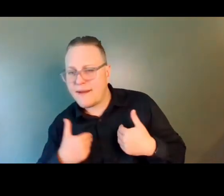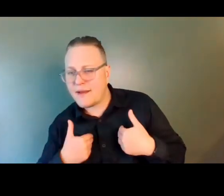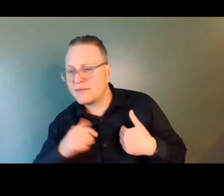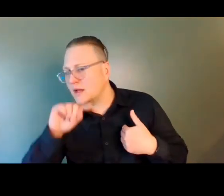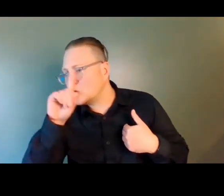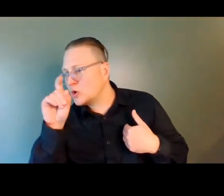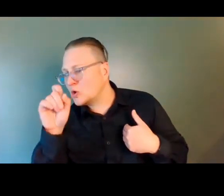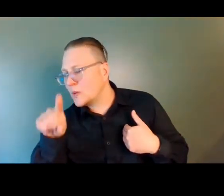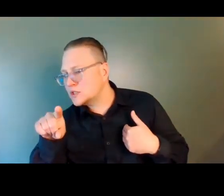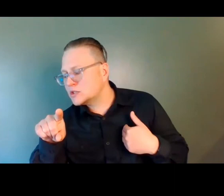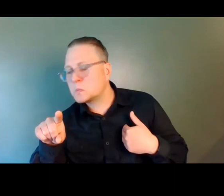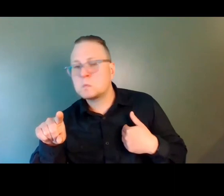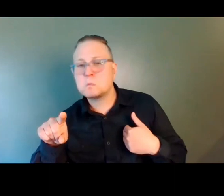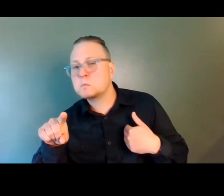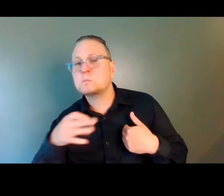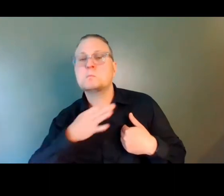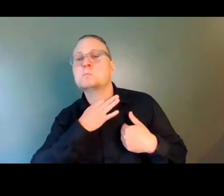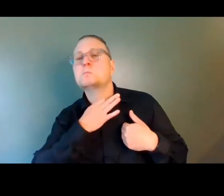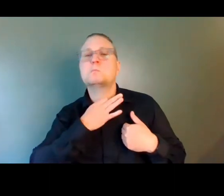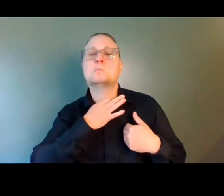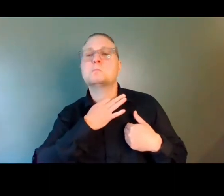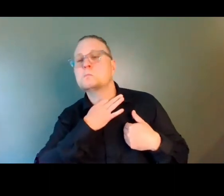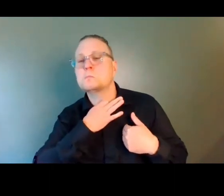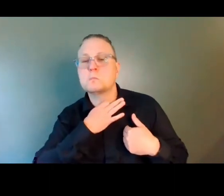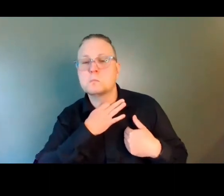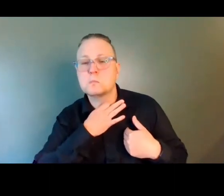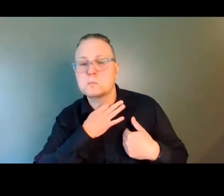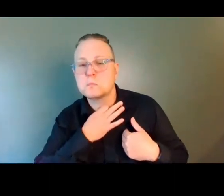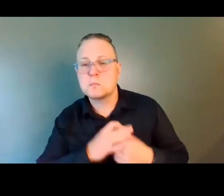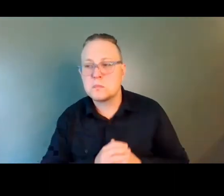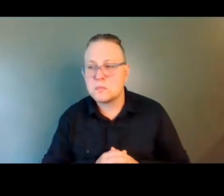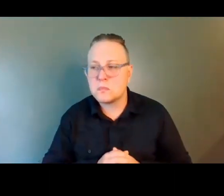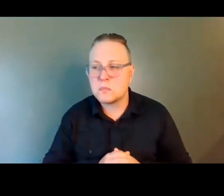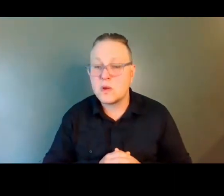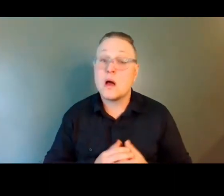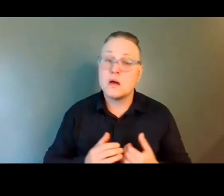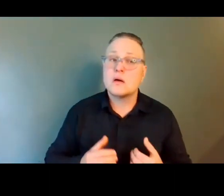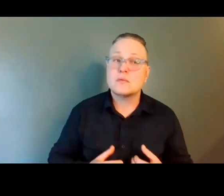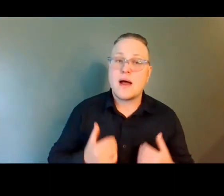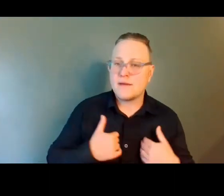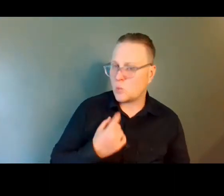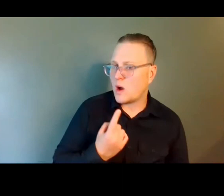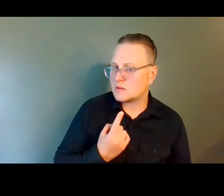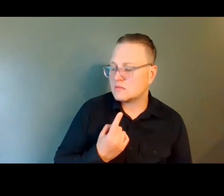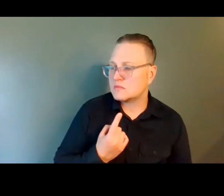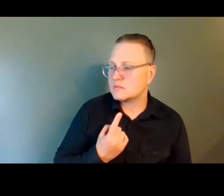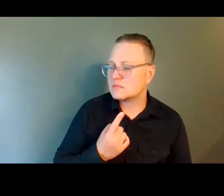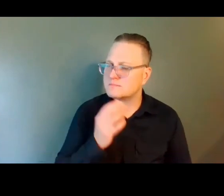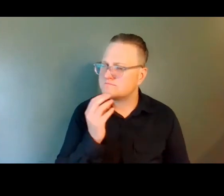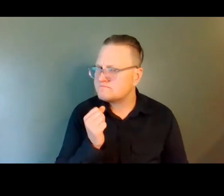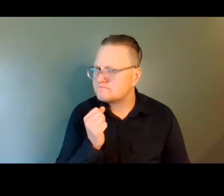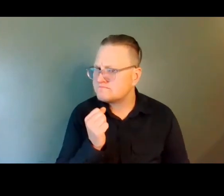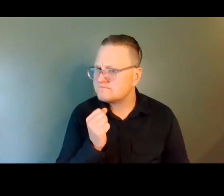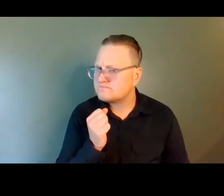out there. I have one that I can start with, although I don't